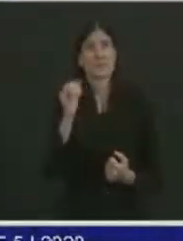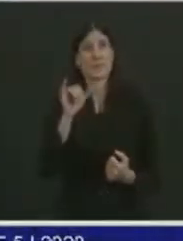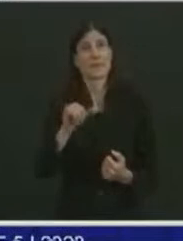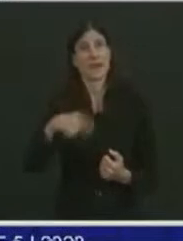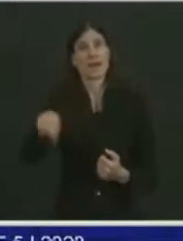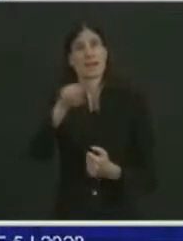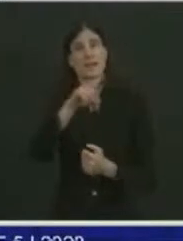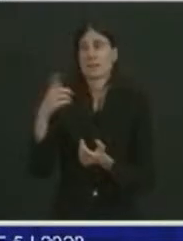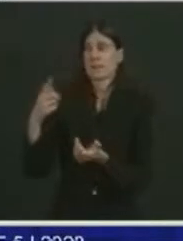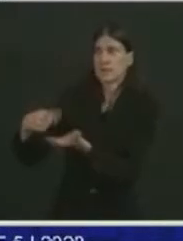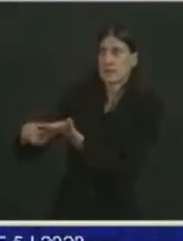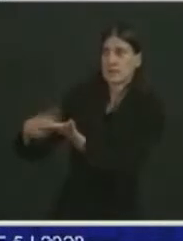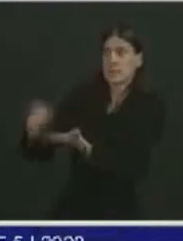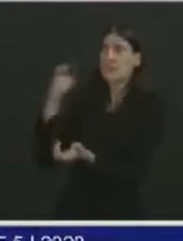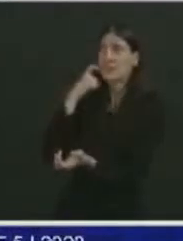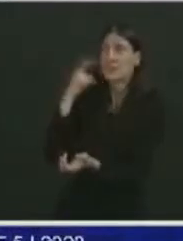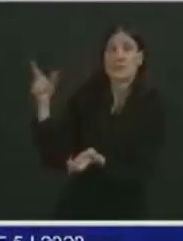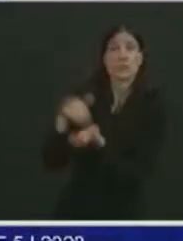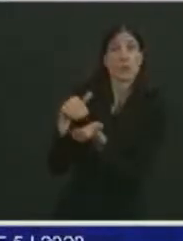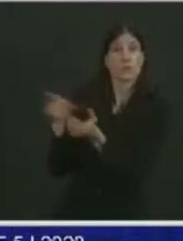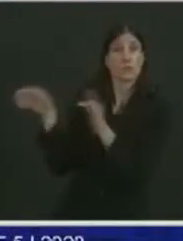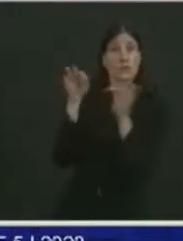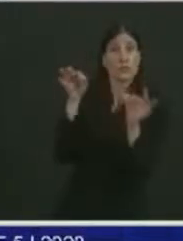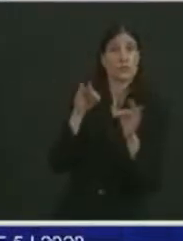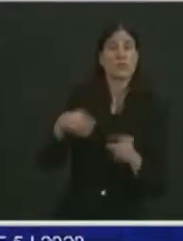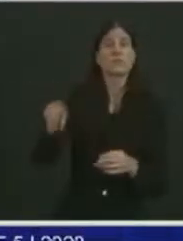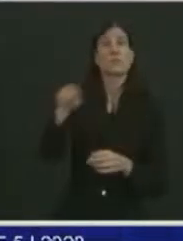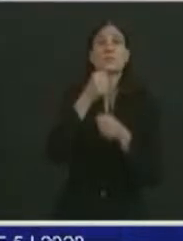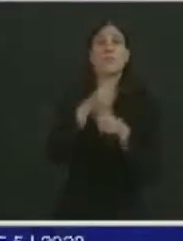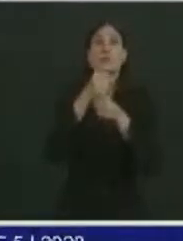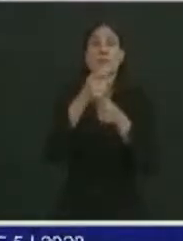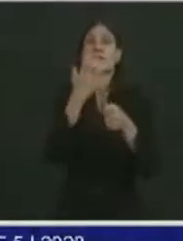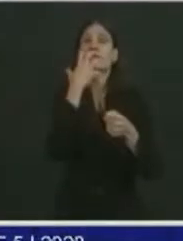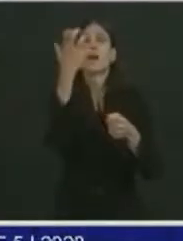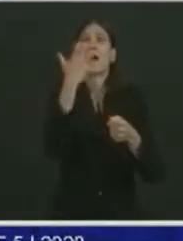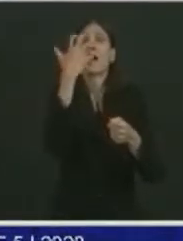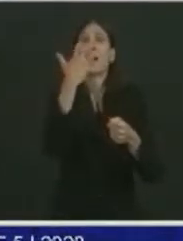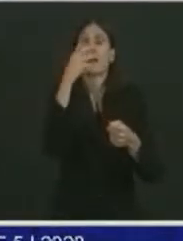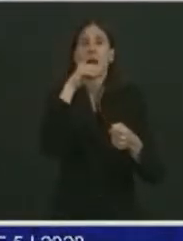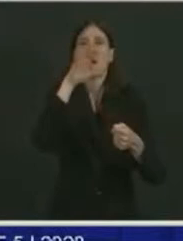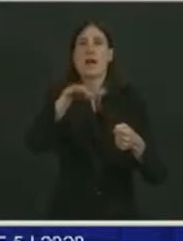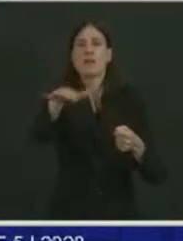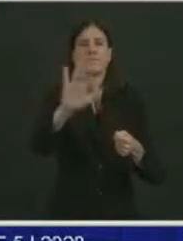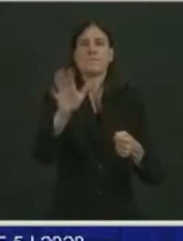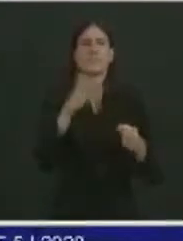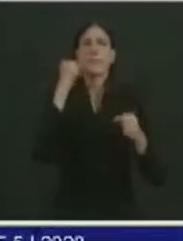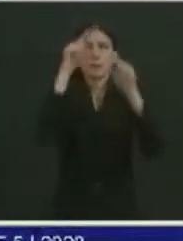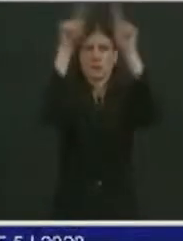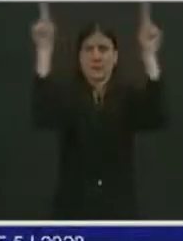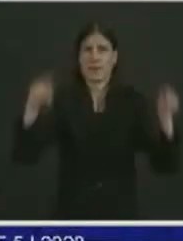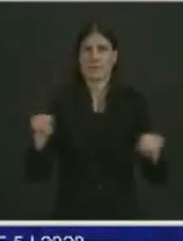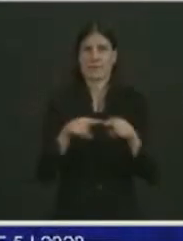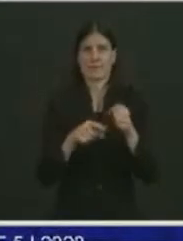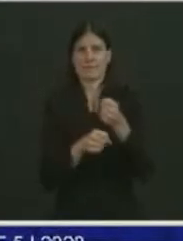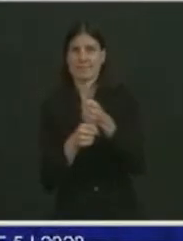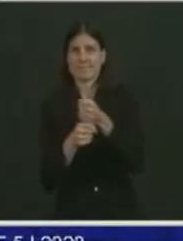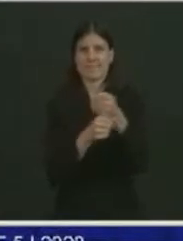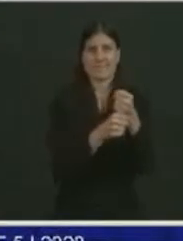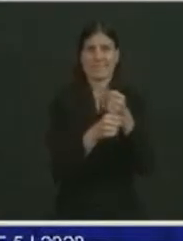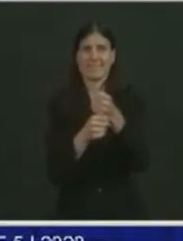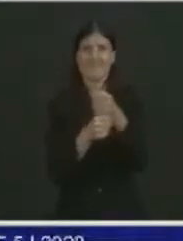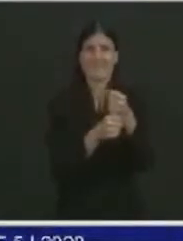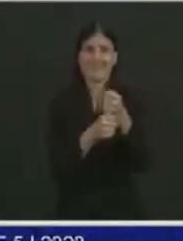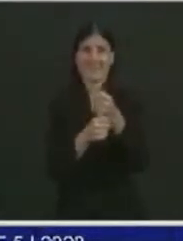your rights. We also know that when it gets dark,